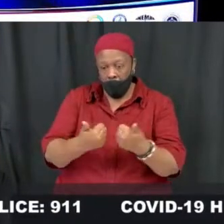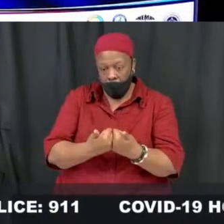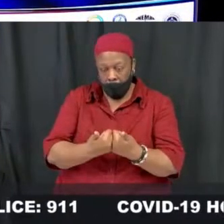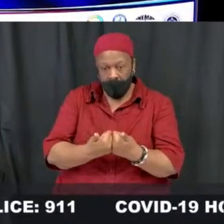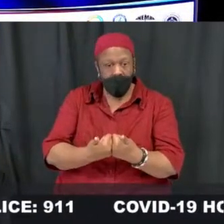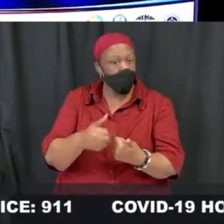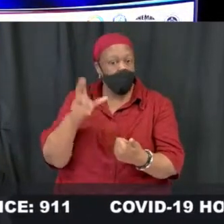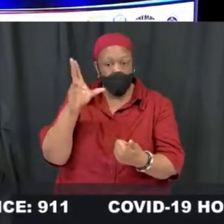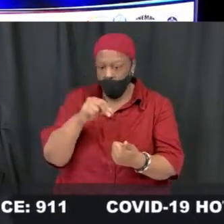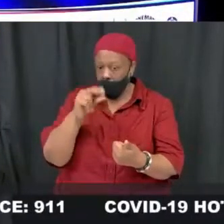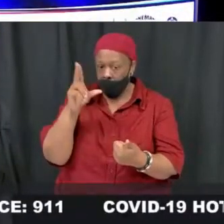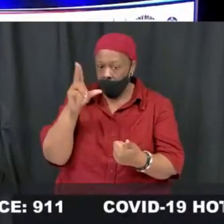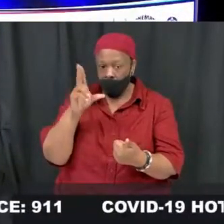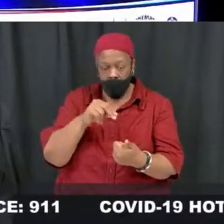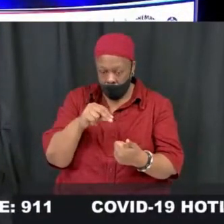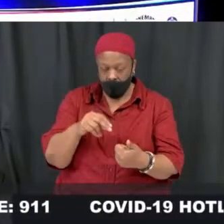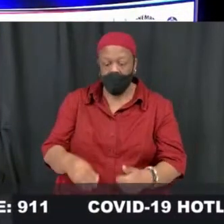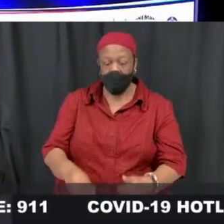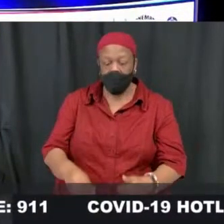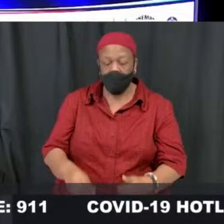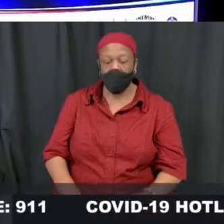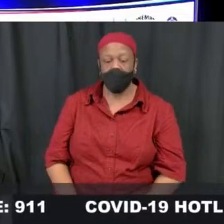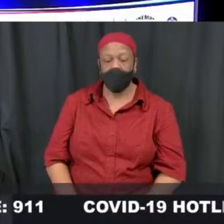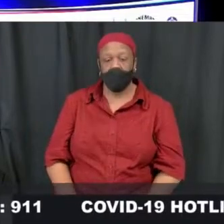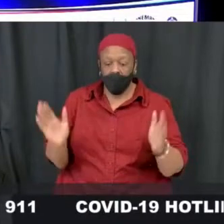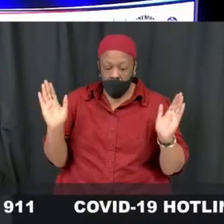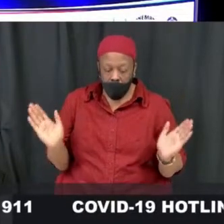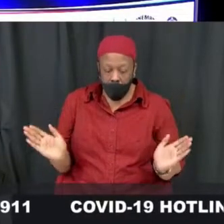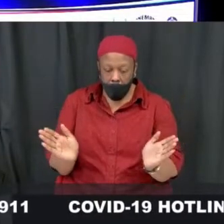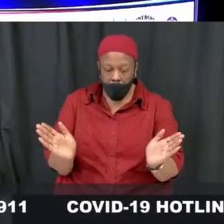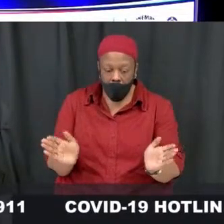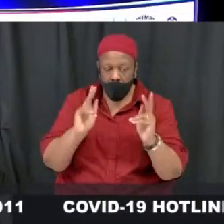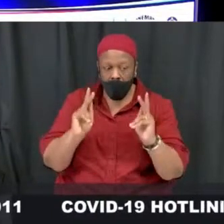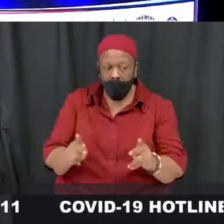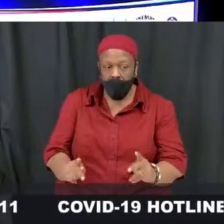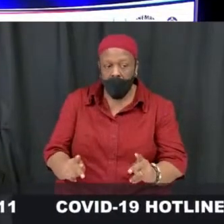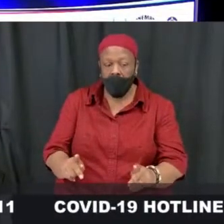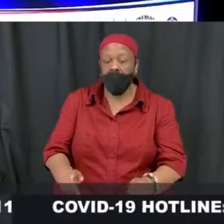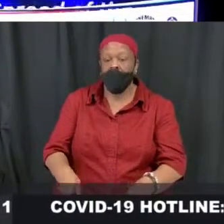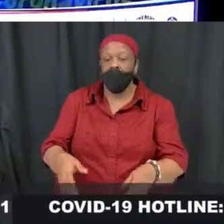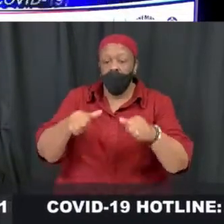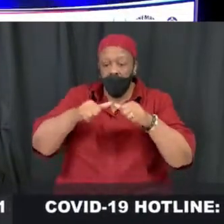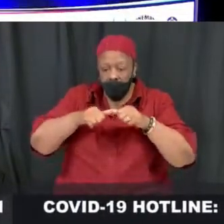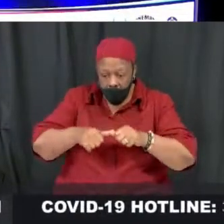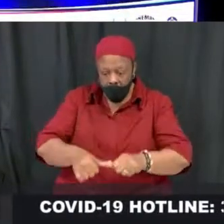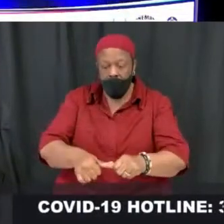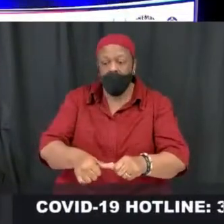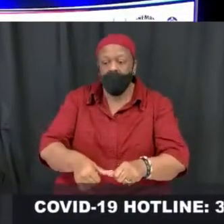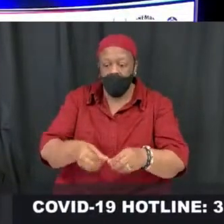pharmaceutical measures that are intended to control this virus. Thank you.